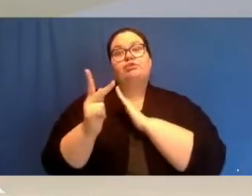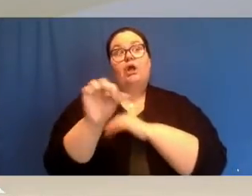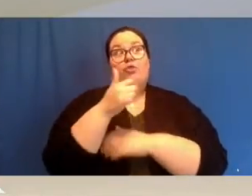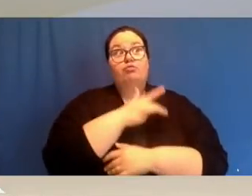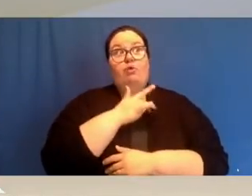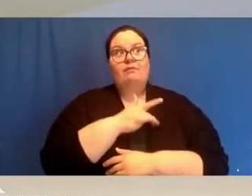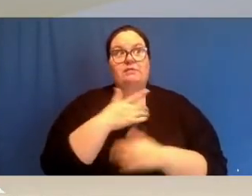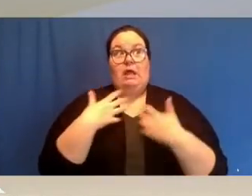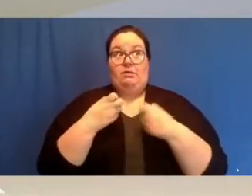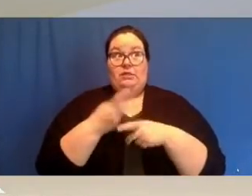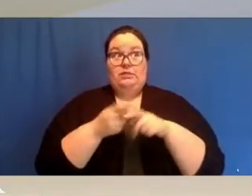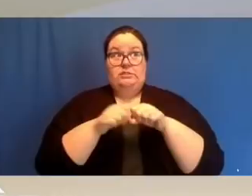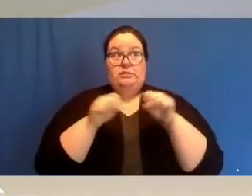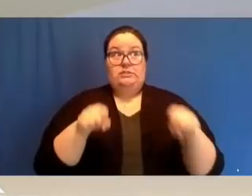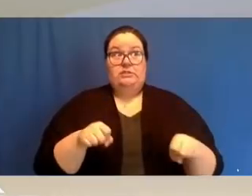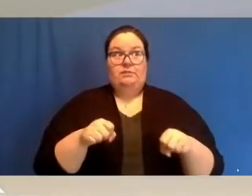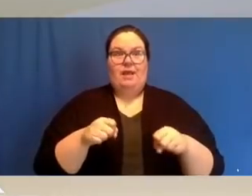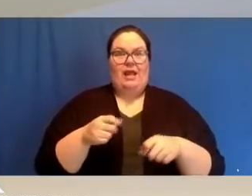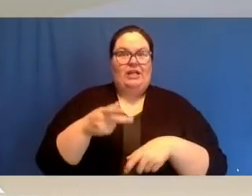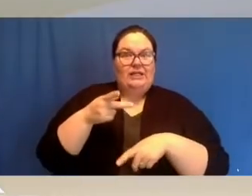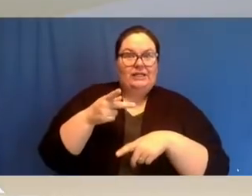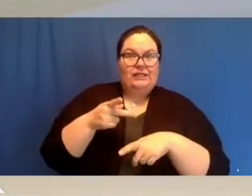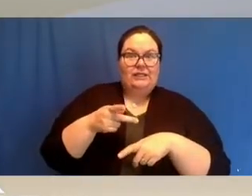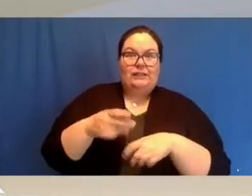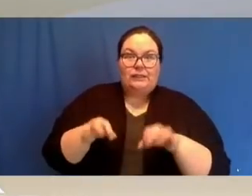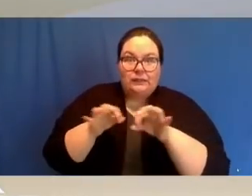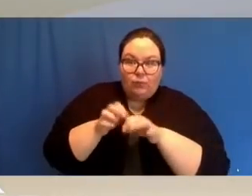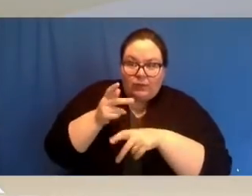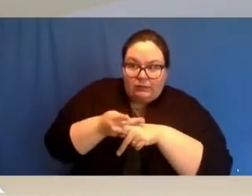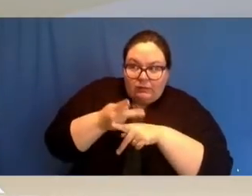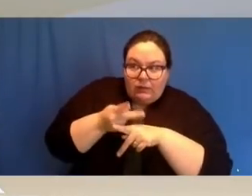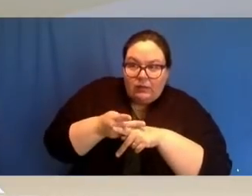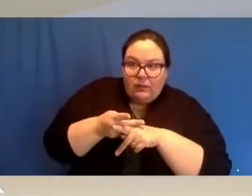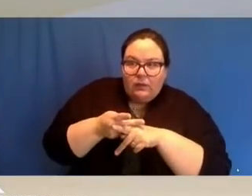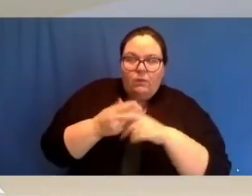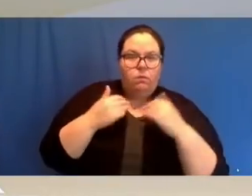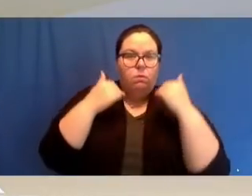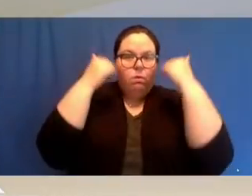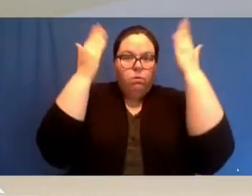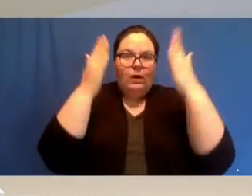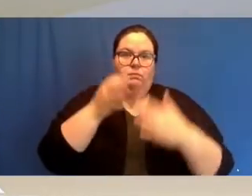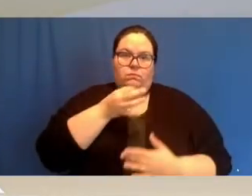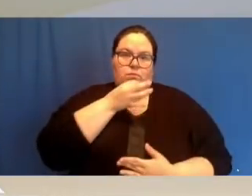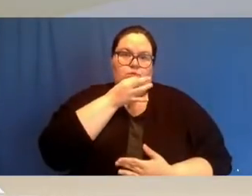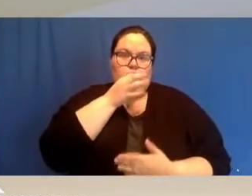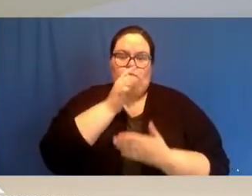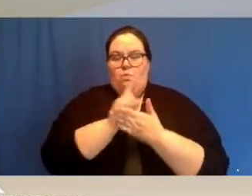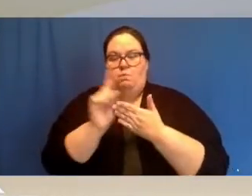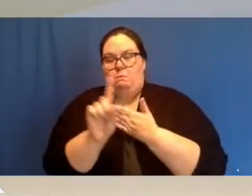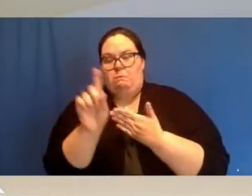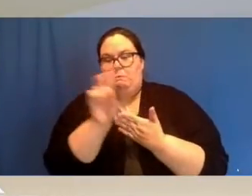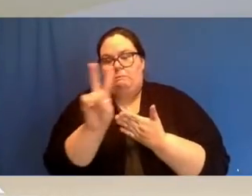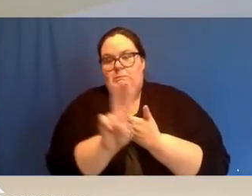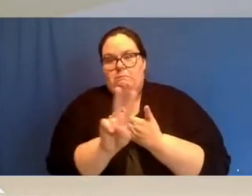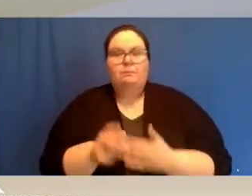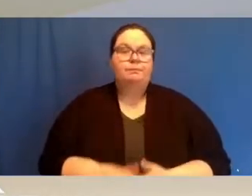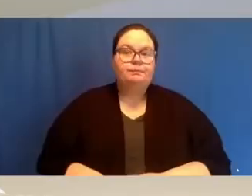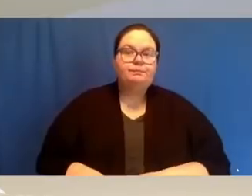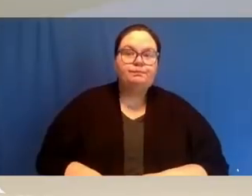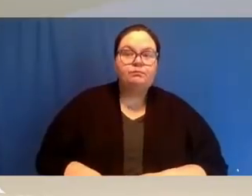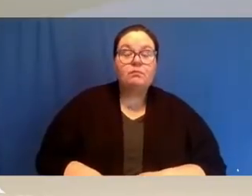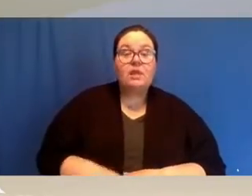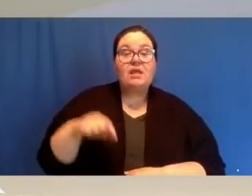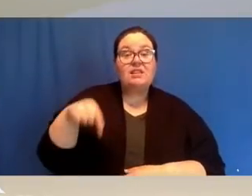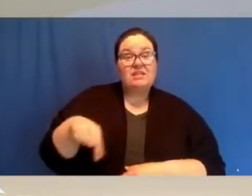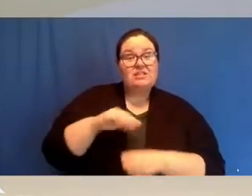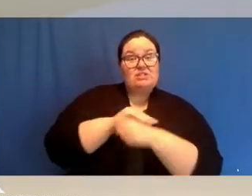healthcare systems, including critical care capacity, could be overwhelmed in the next few weeks. This variant